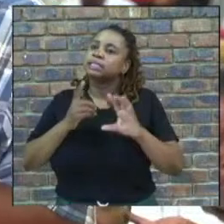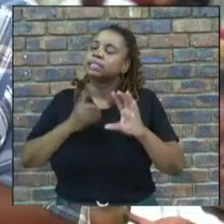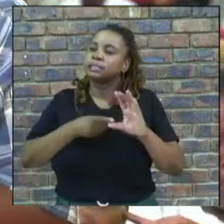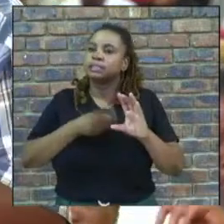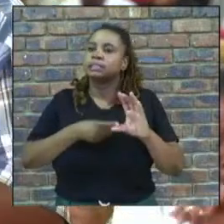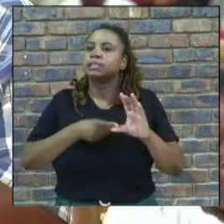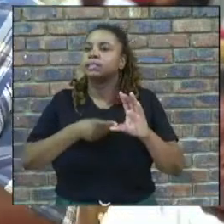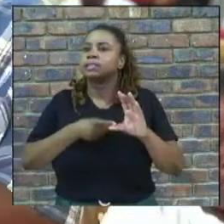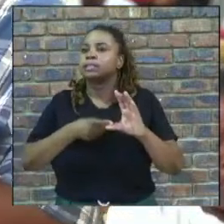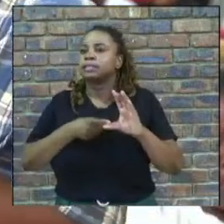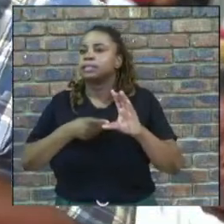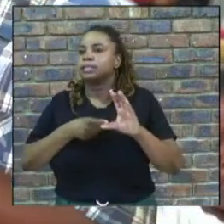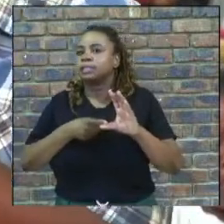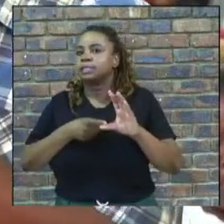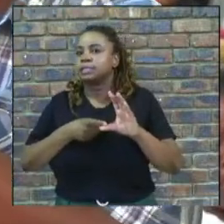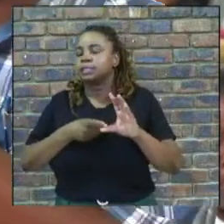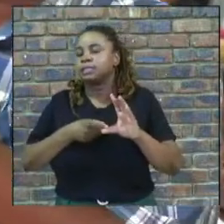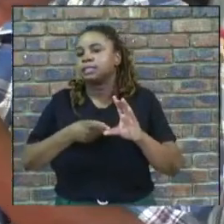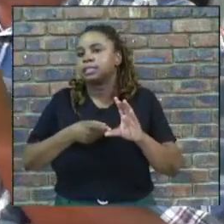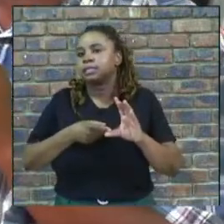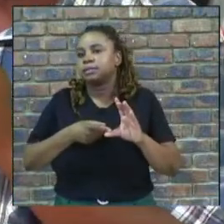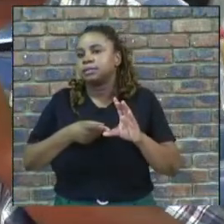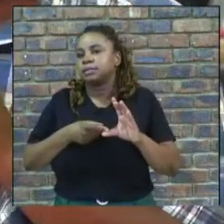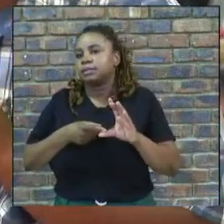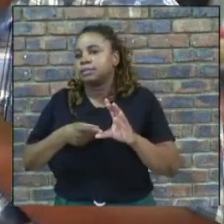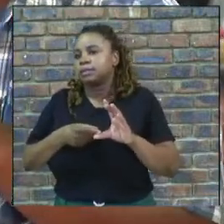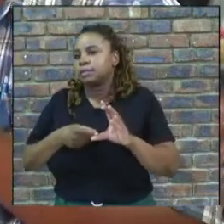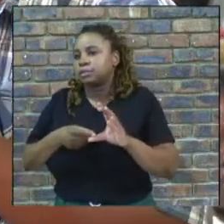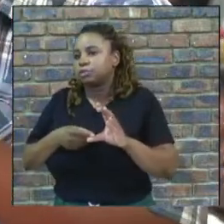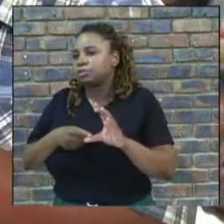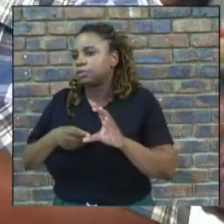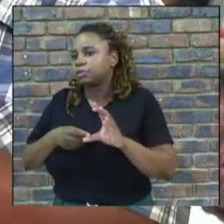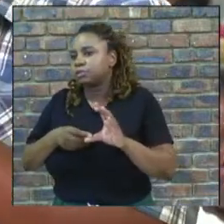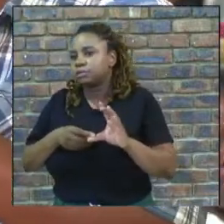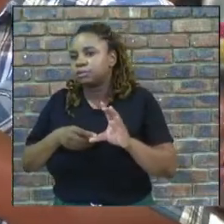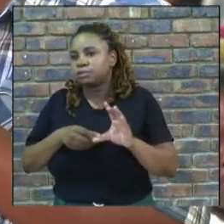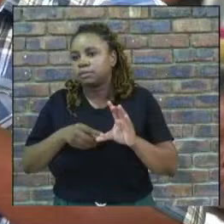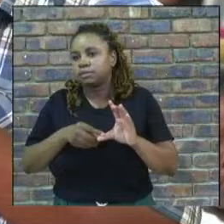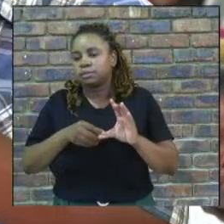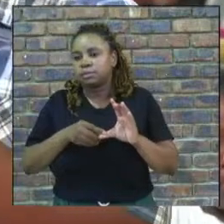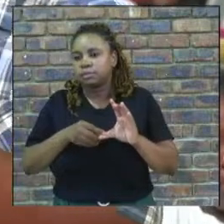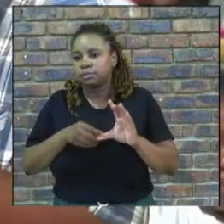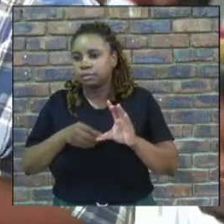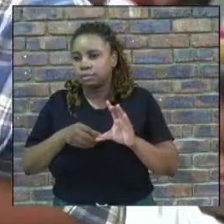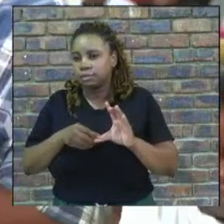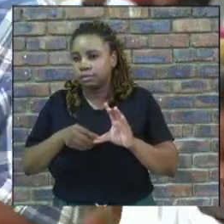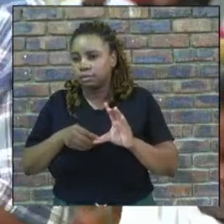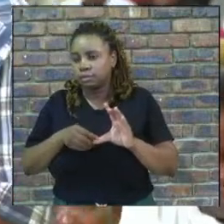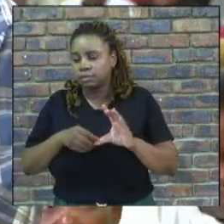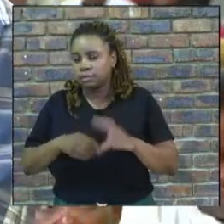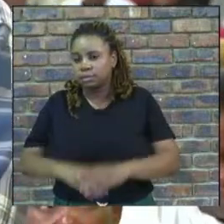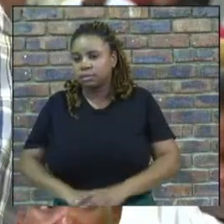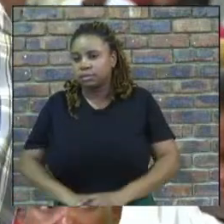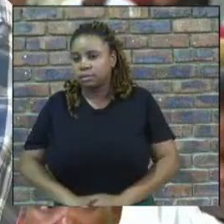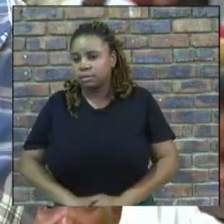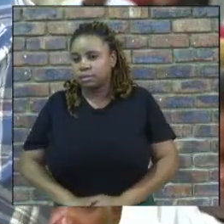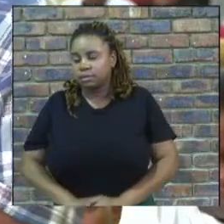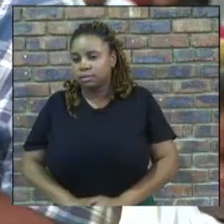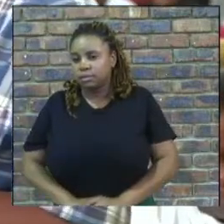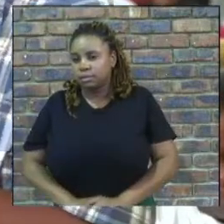dithabeng ge ne ke theeleditše seboledi se se neng se e rola mo gore e kry-ewa ko kae.